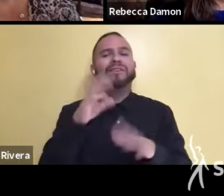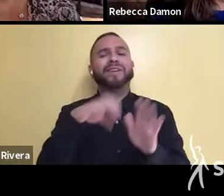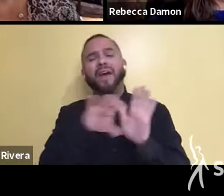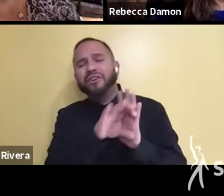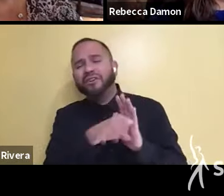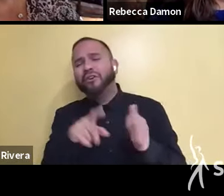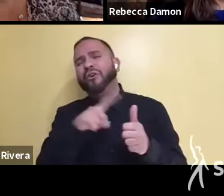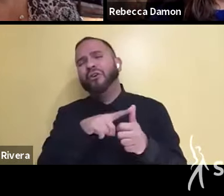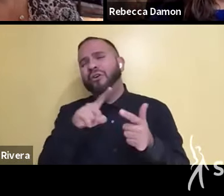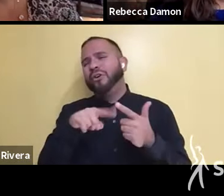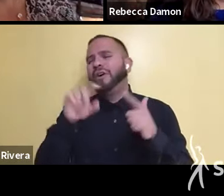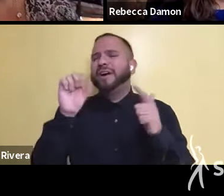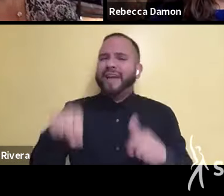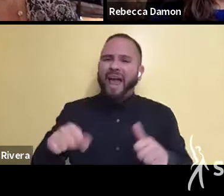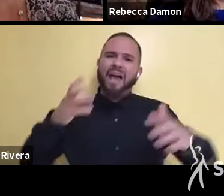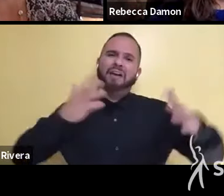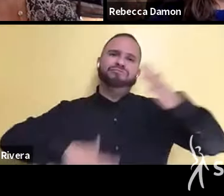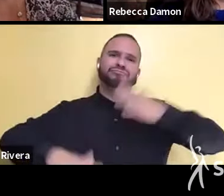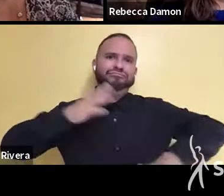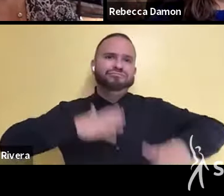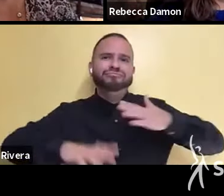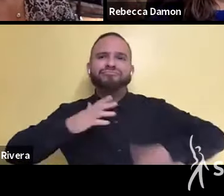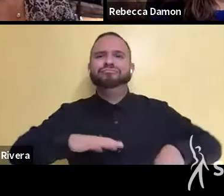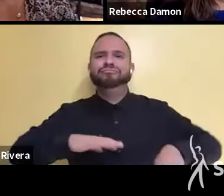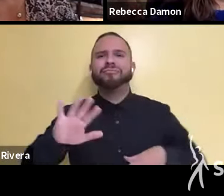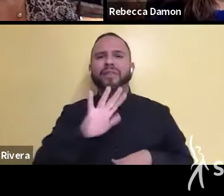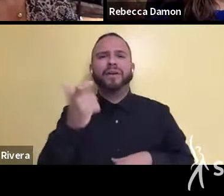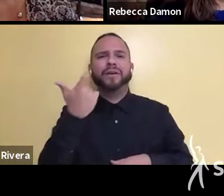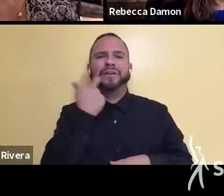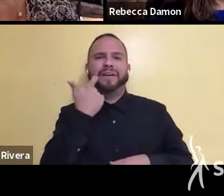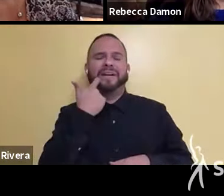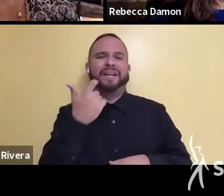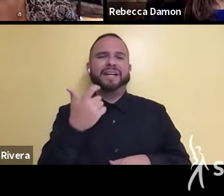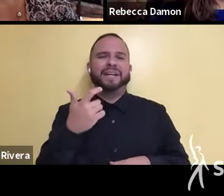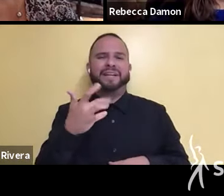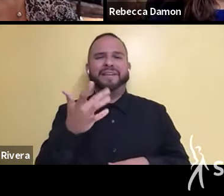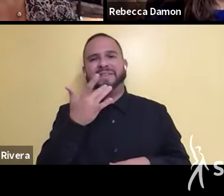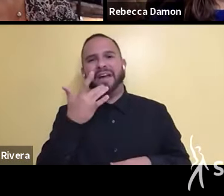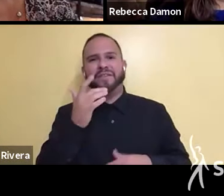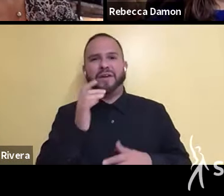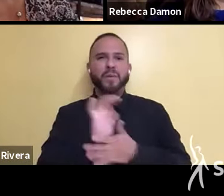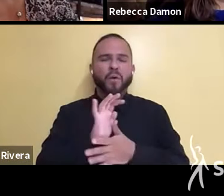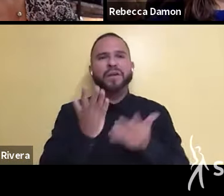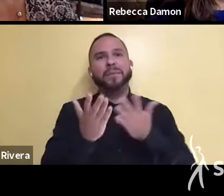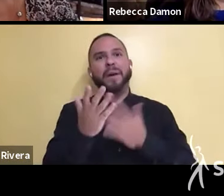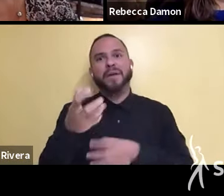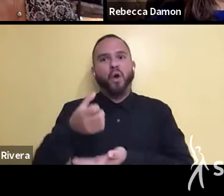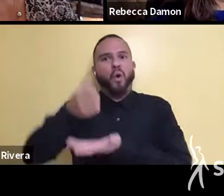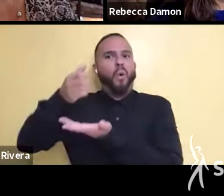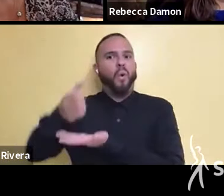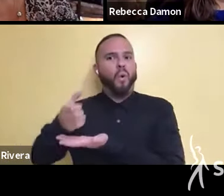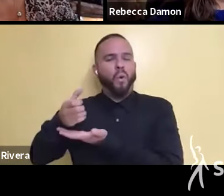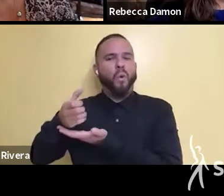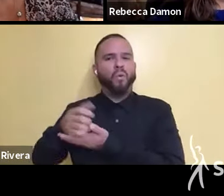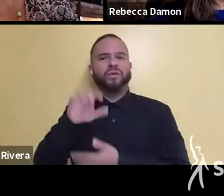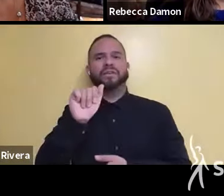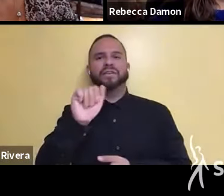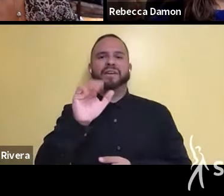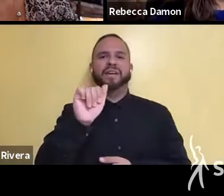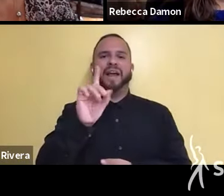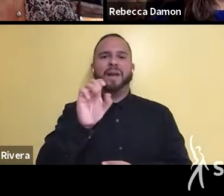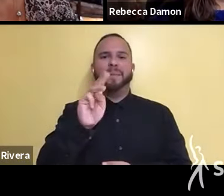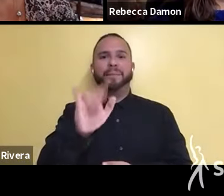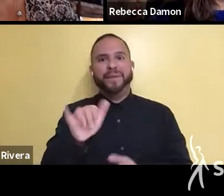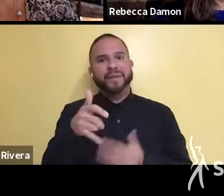on the costumes of their latest favorite movie or hold an Academy Award. Anyway, people are just thrilled by that